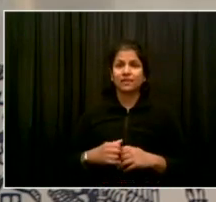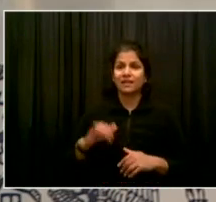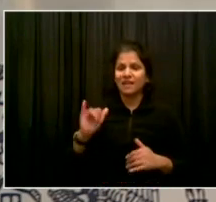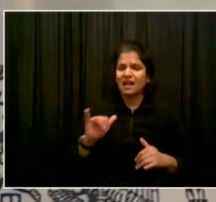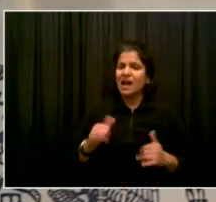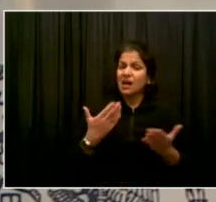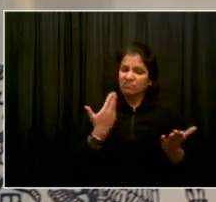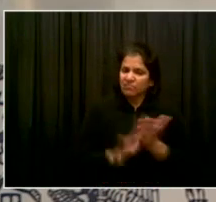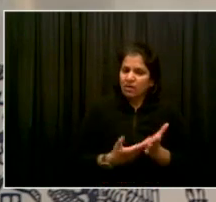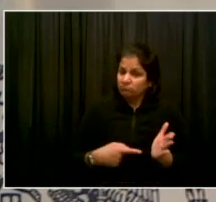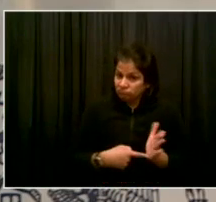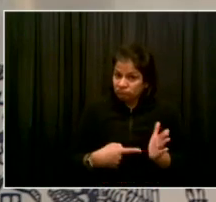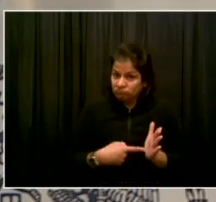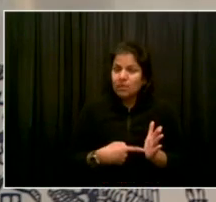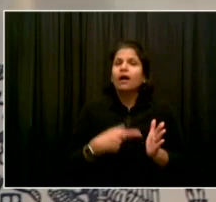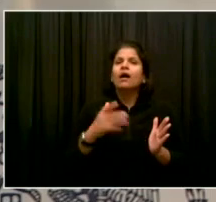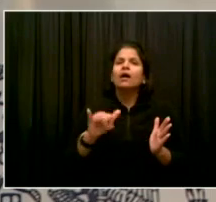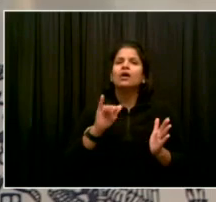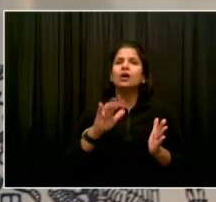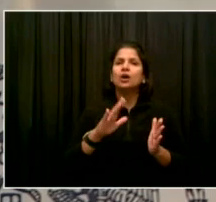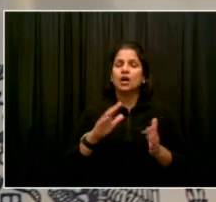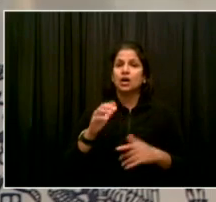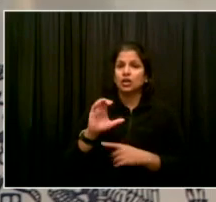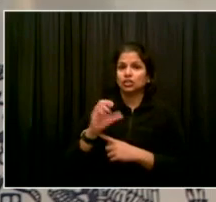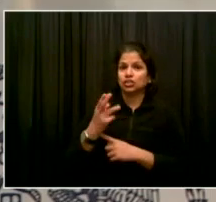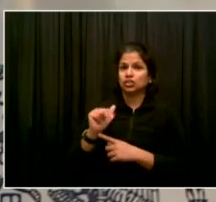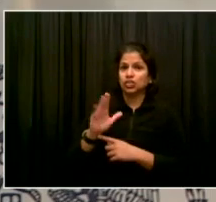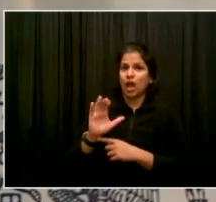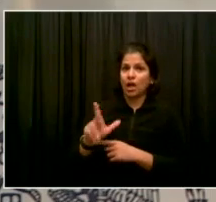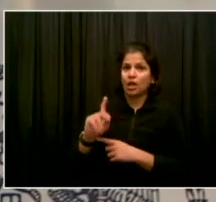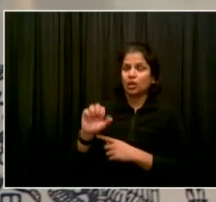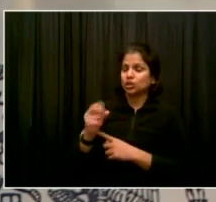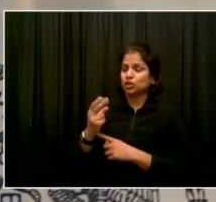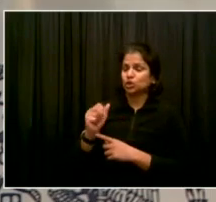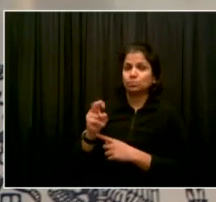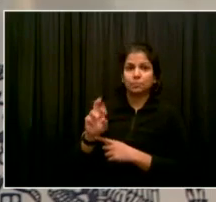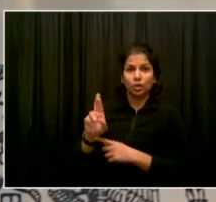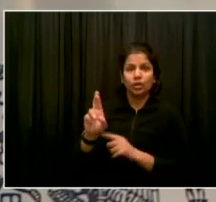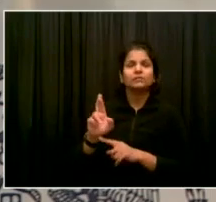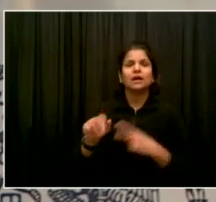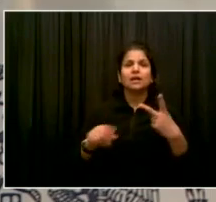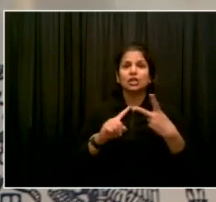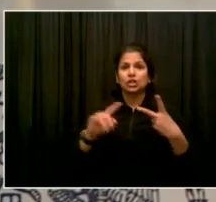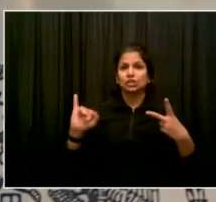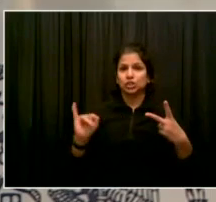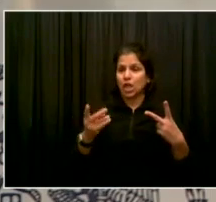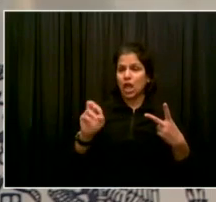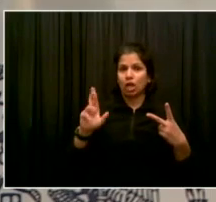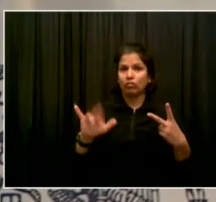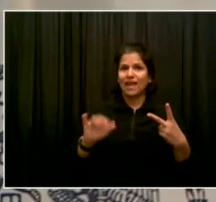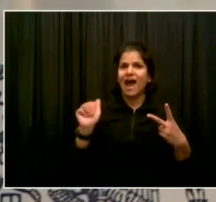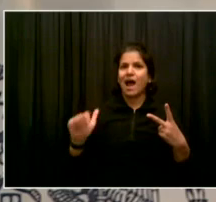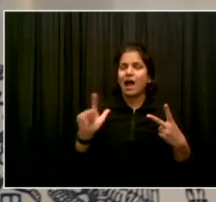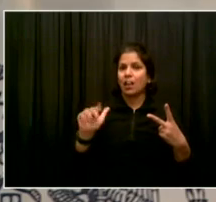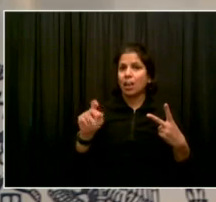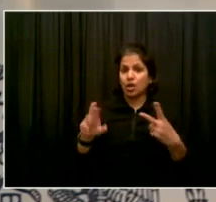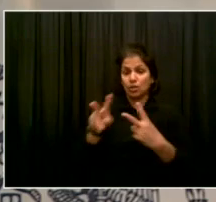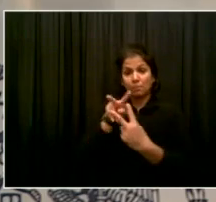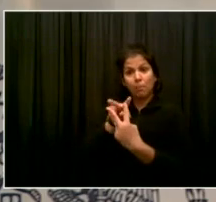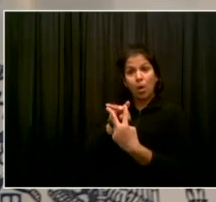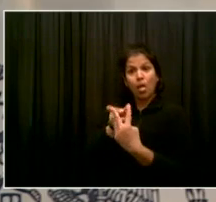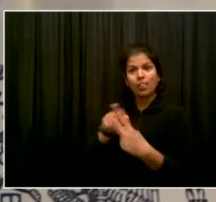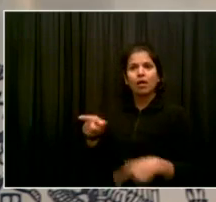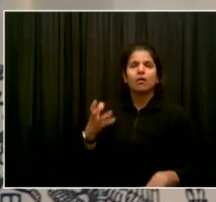and other great leaders helped to make sure that Governor's Island became something that would be crucial to the future of the city. And the